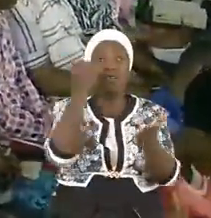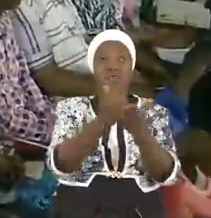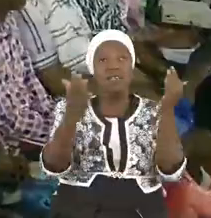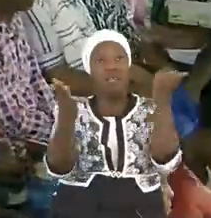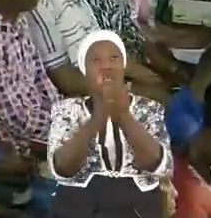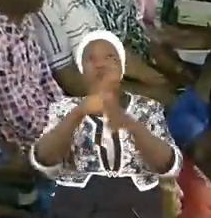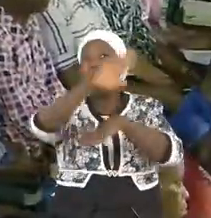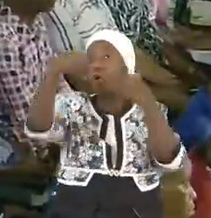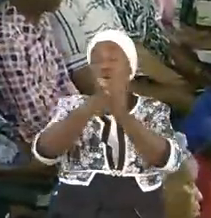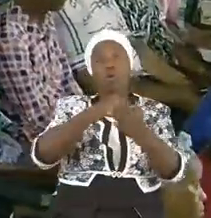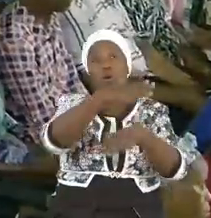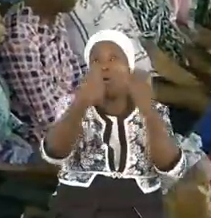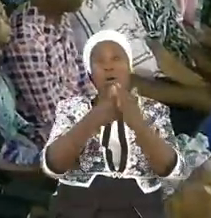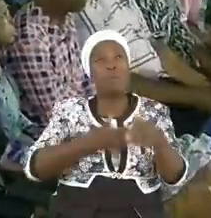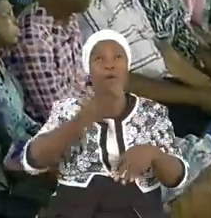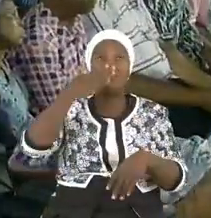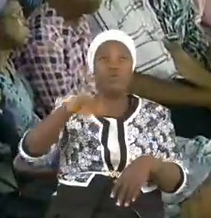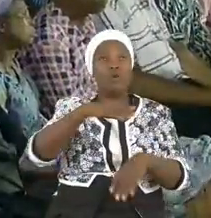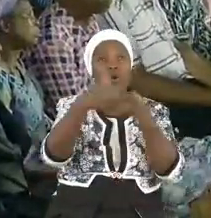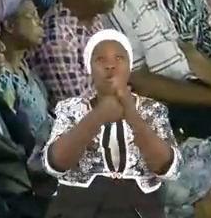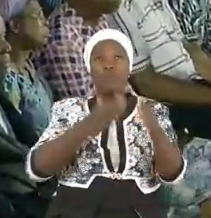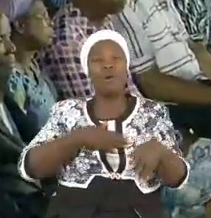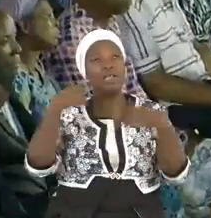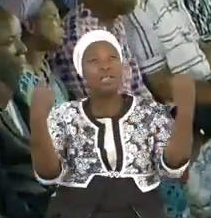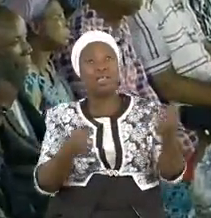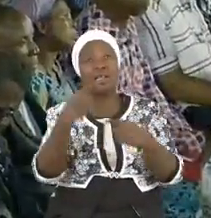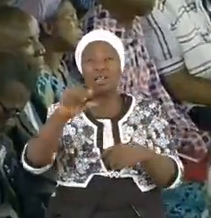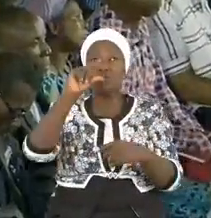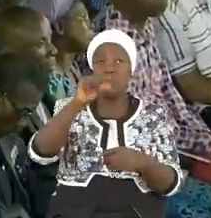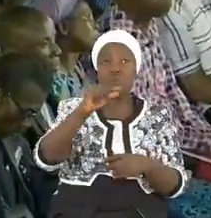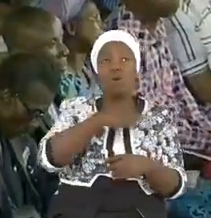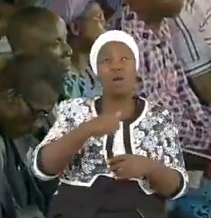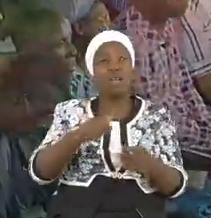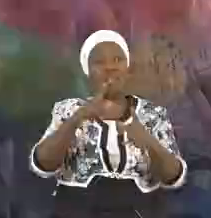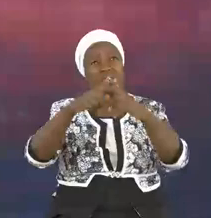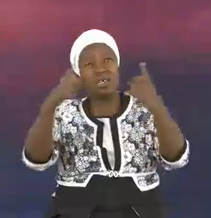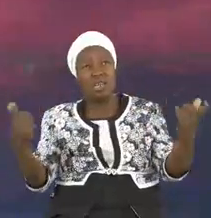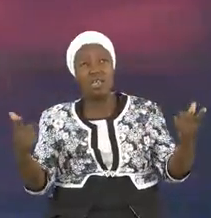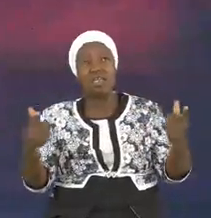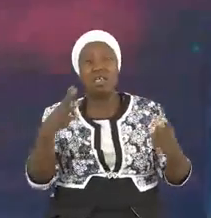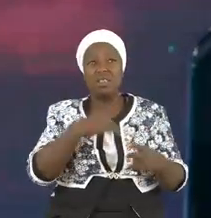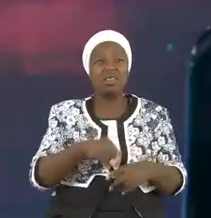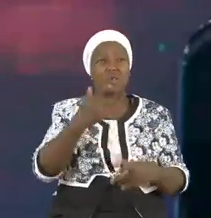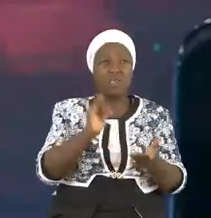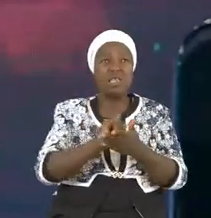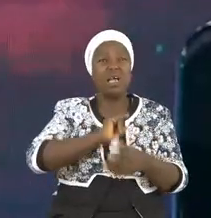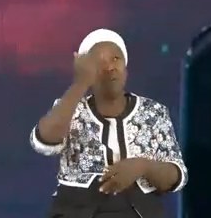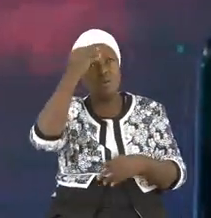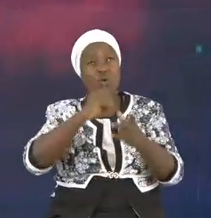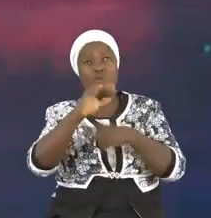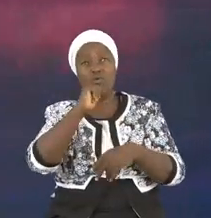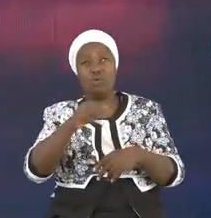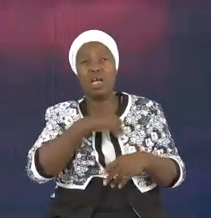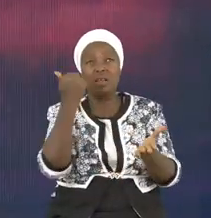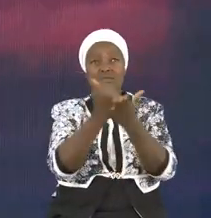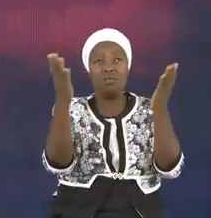my sin, the small and the great, the imaginary and the real, you nail them